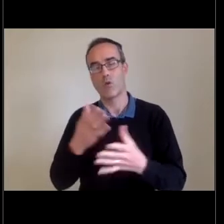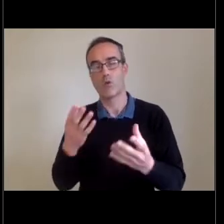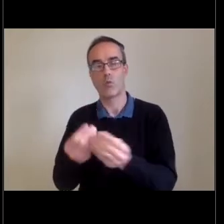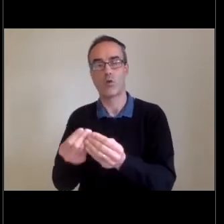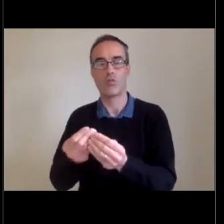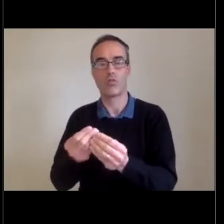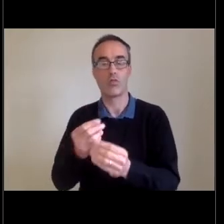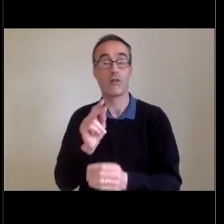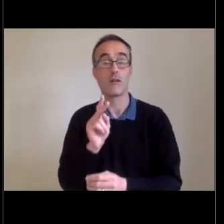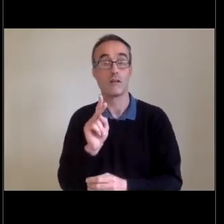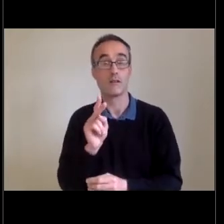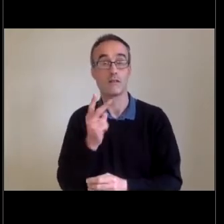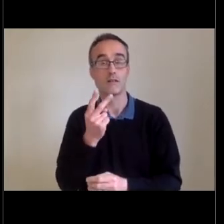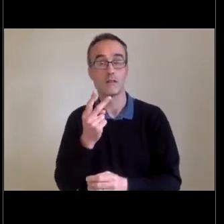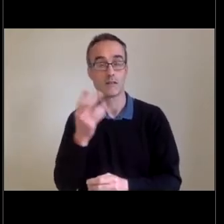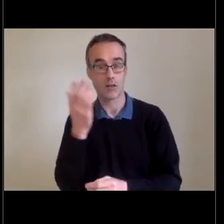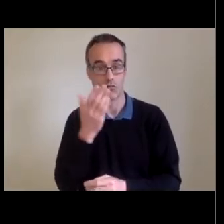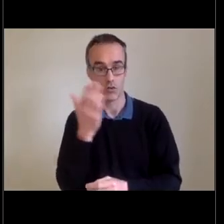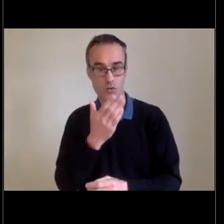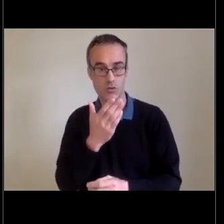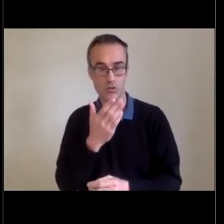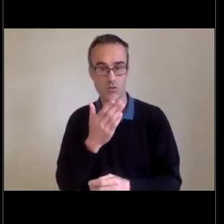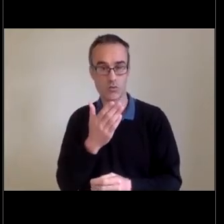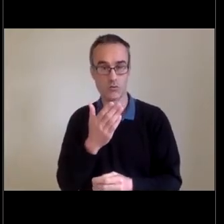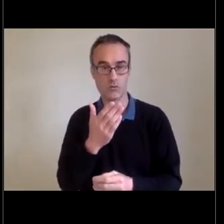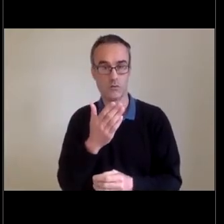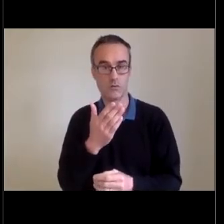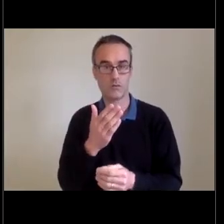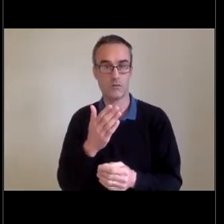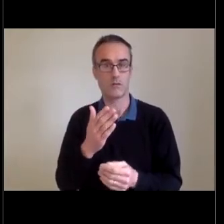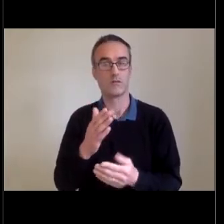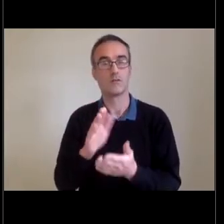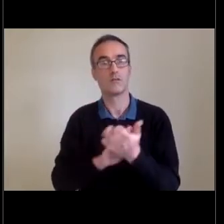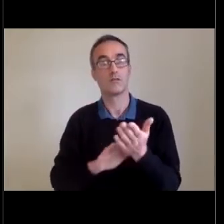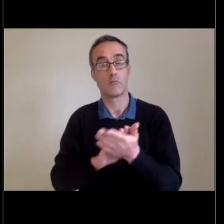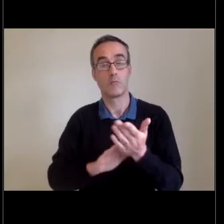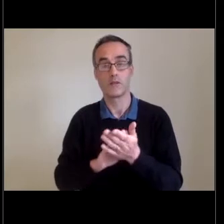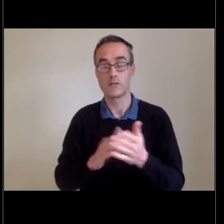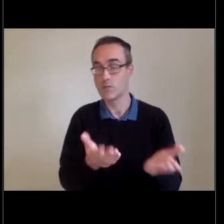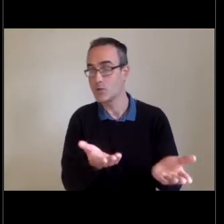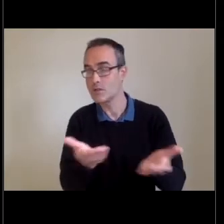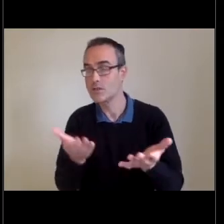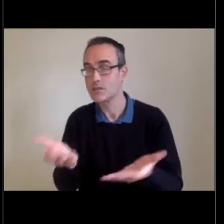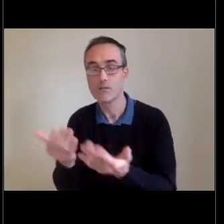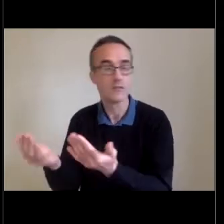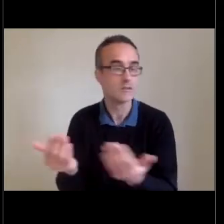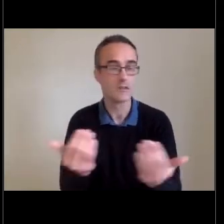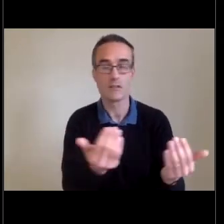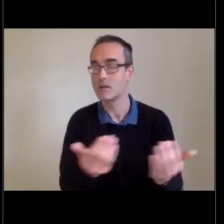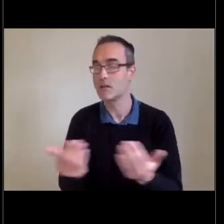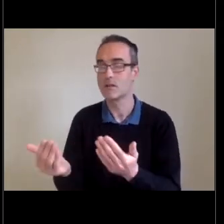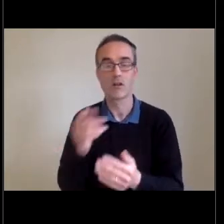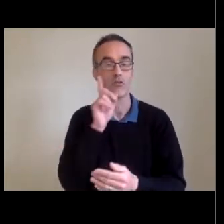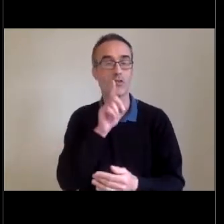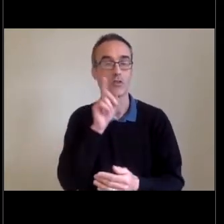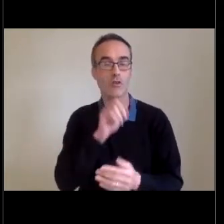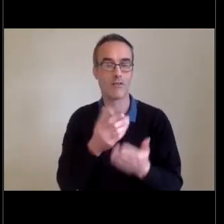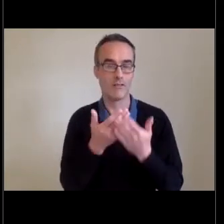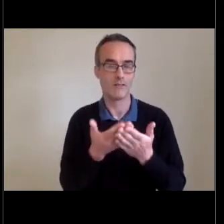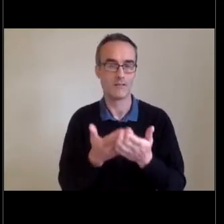schools, sensitizing the girl child to study chemistry. And when these secondary school girls see these